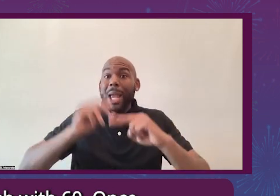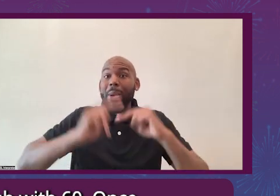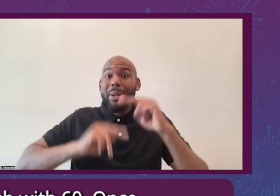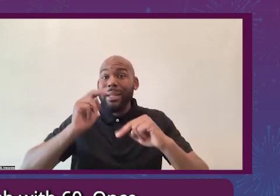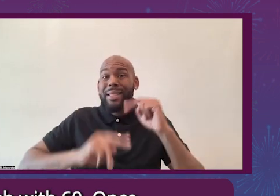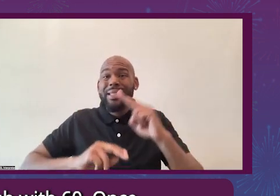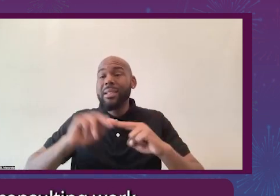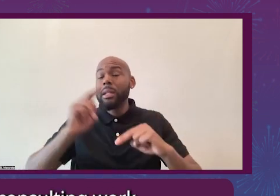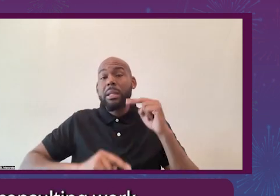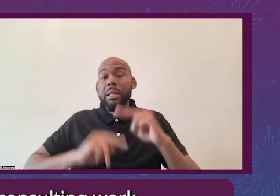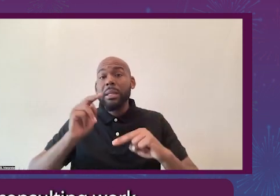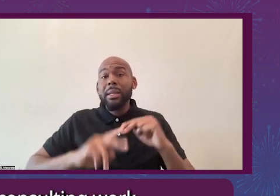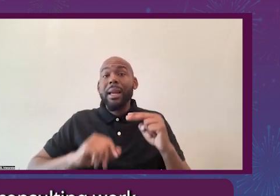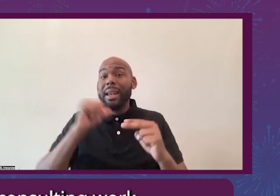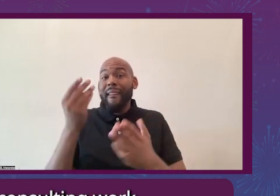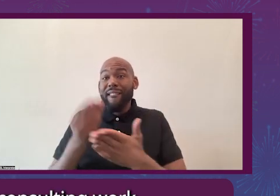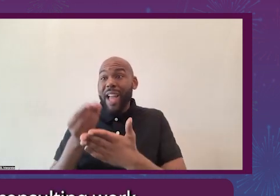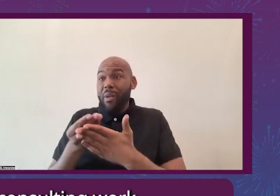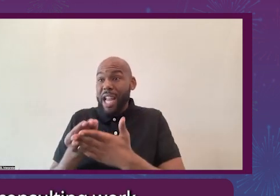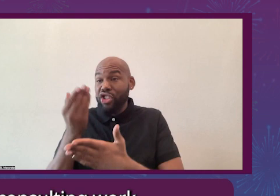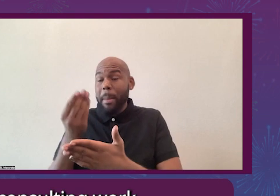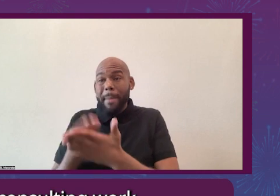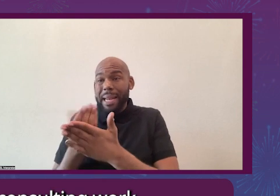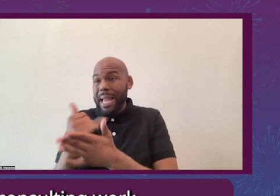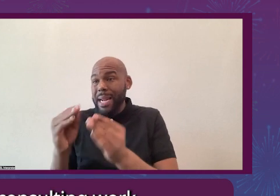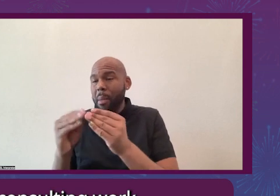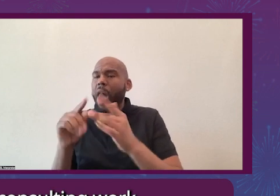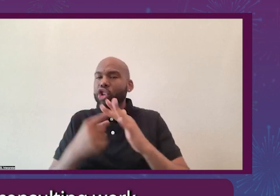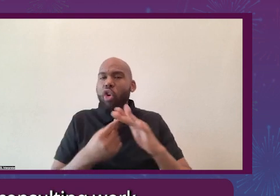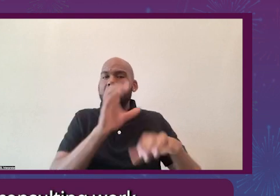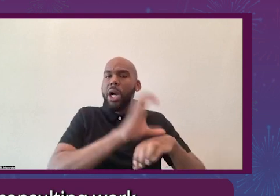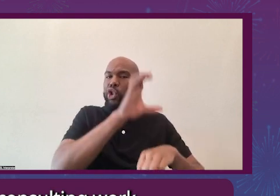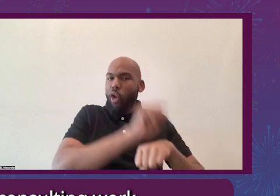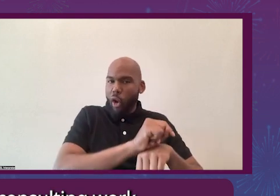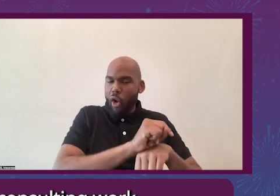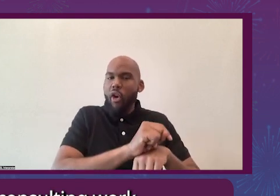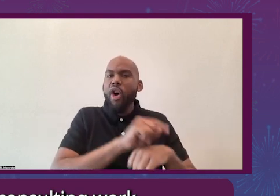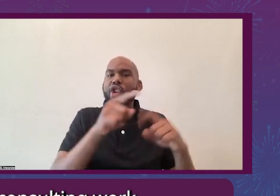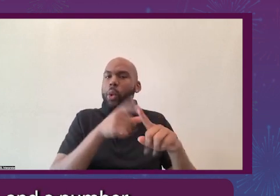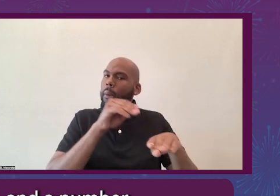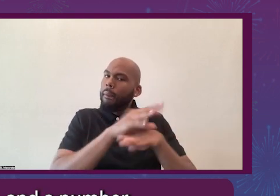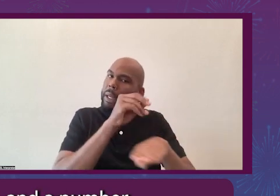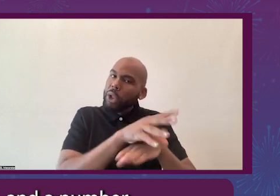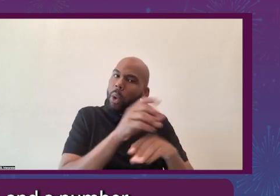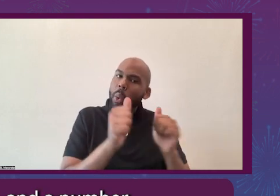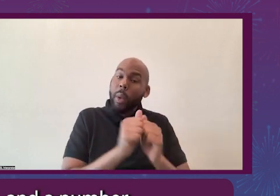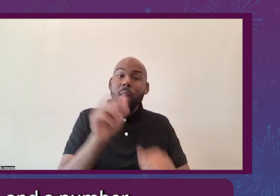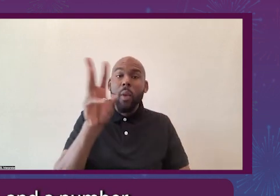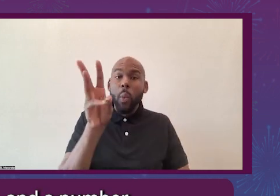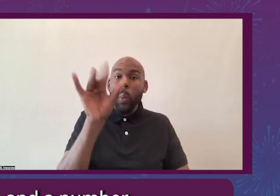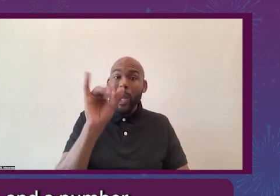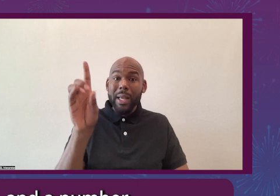raising foundation money, I began to do consulting work, and that's when I started to consult. I consulted with